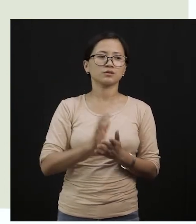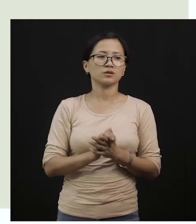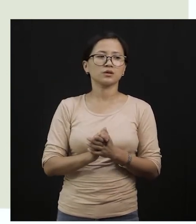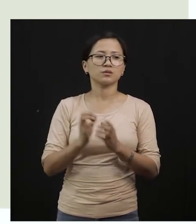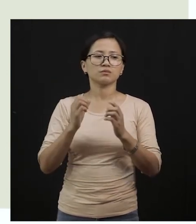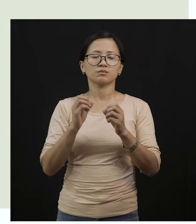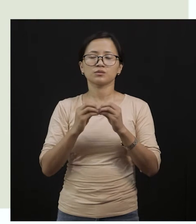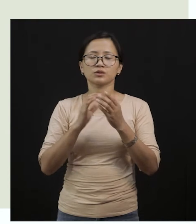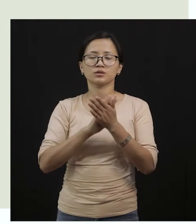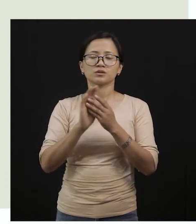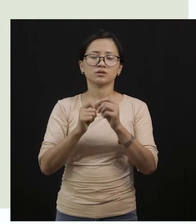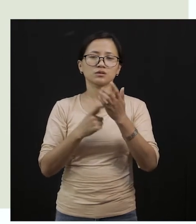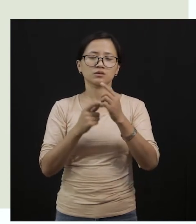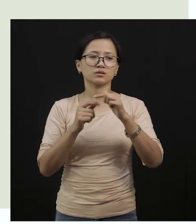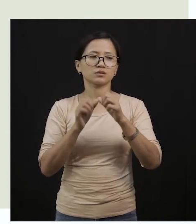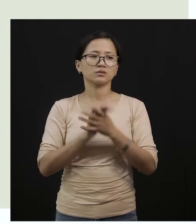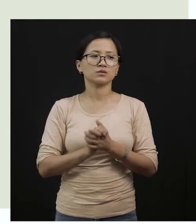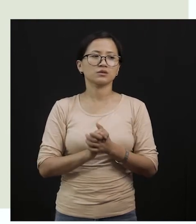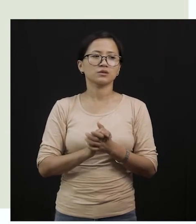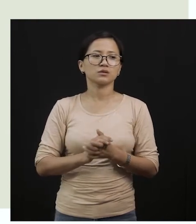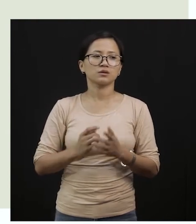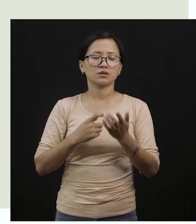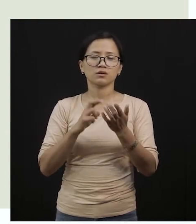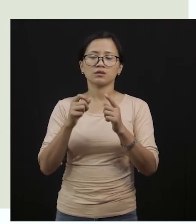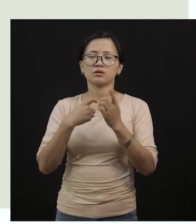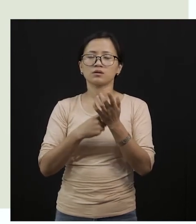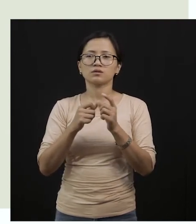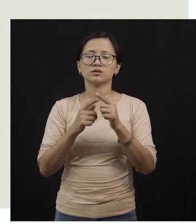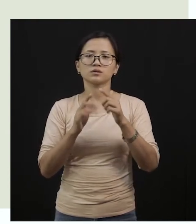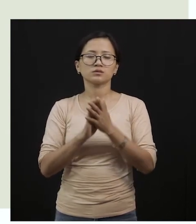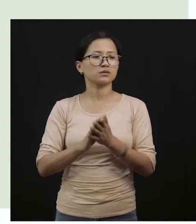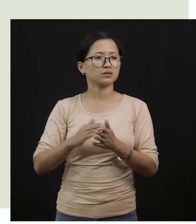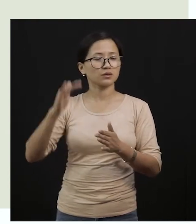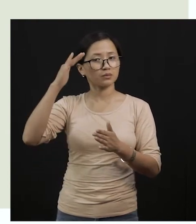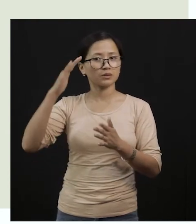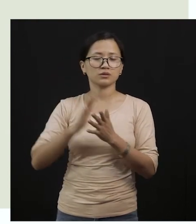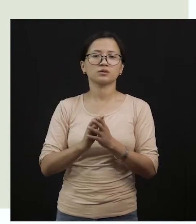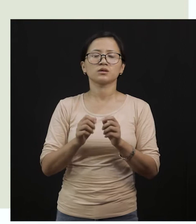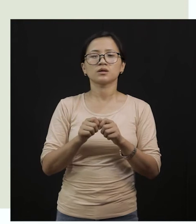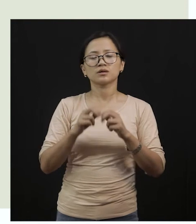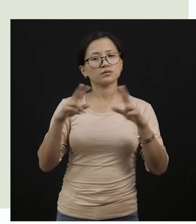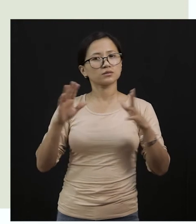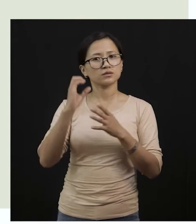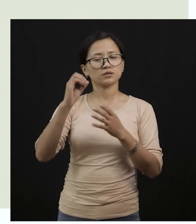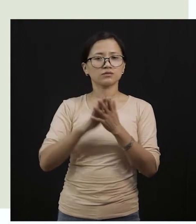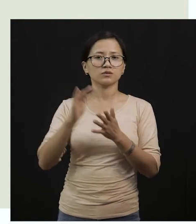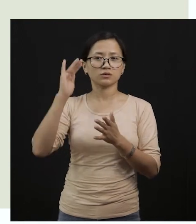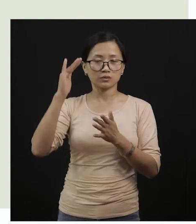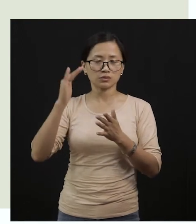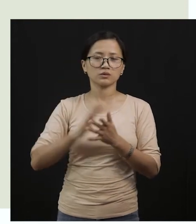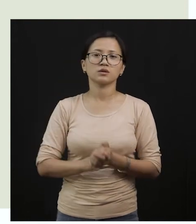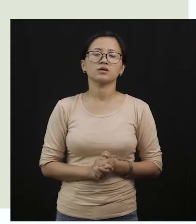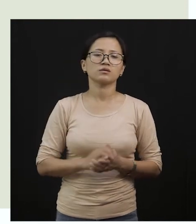Bharat Ratna, the highest civilian award. Military award and civilian award is different, okay? If you are a soldier